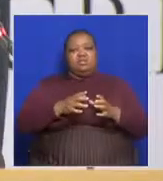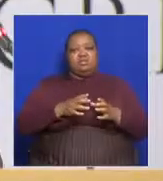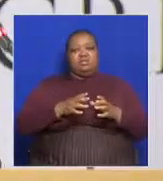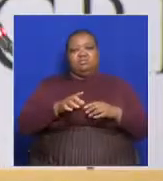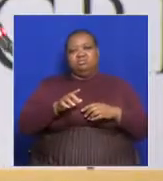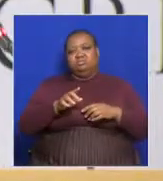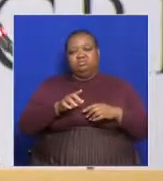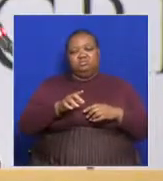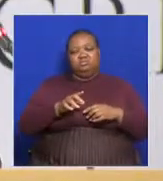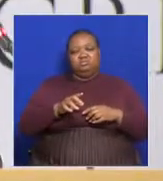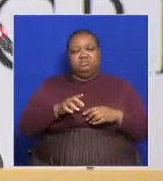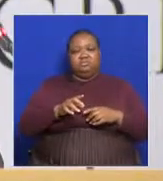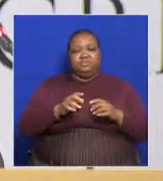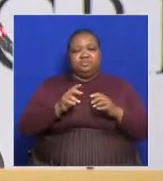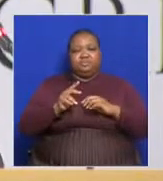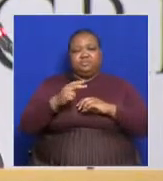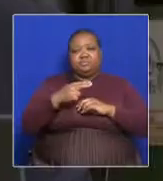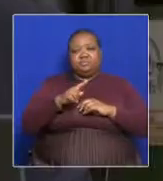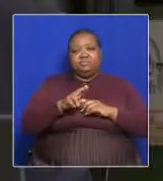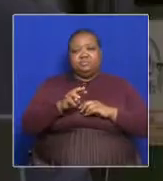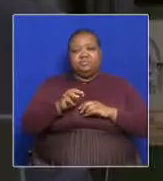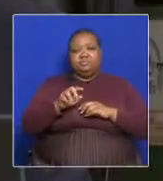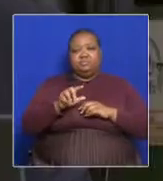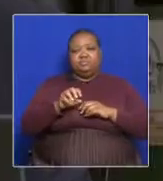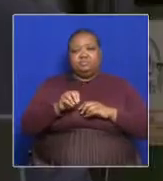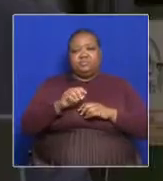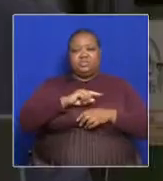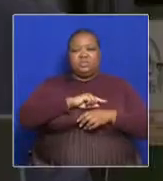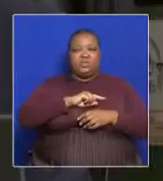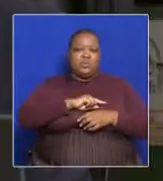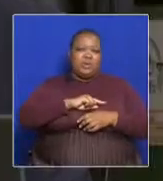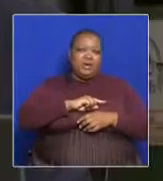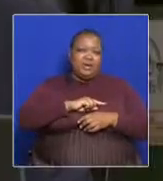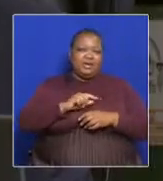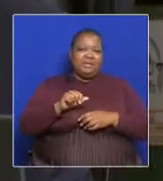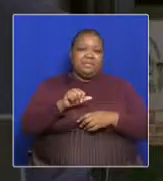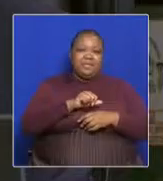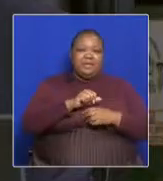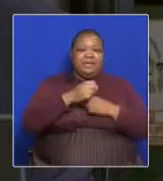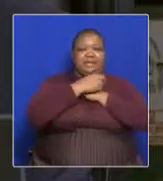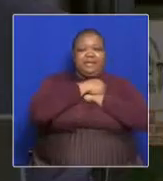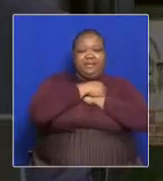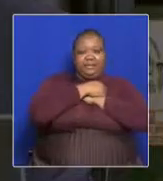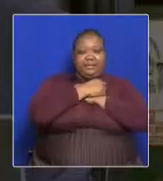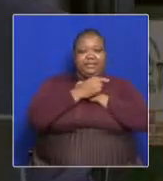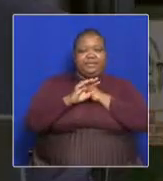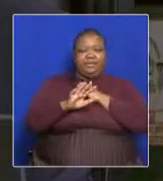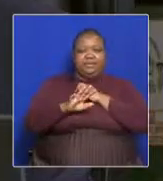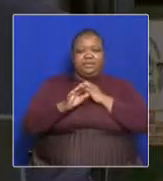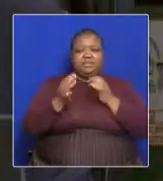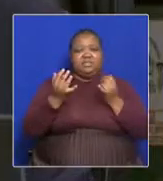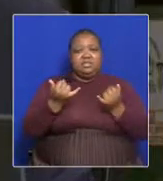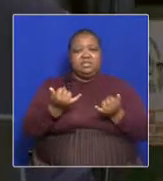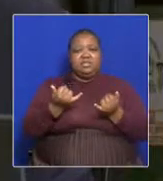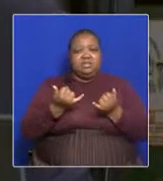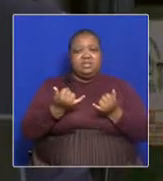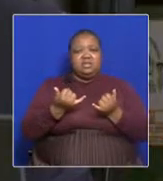the question of why you came back from leave. Like I said... Now,